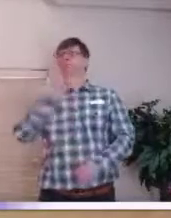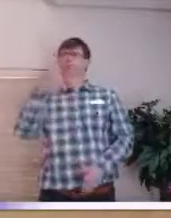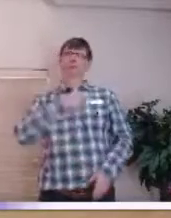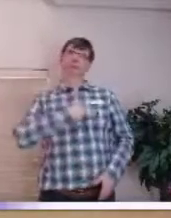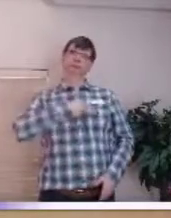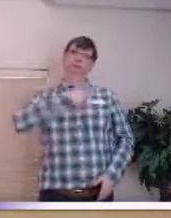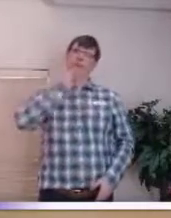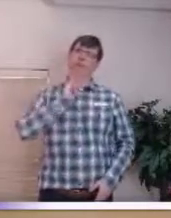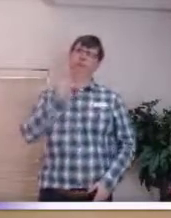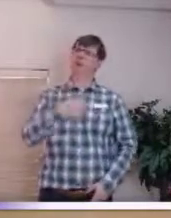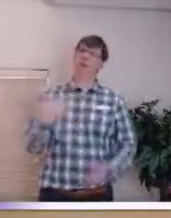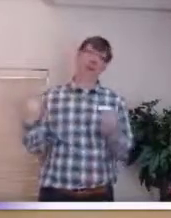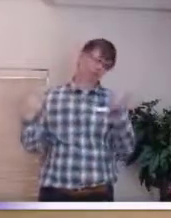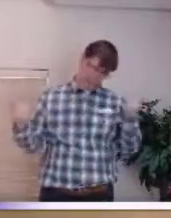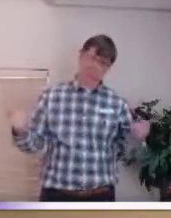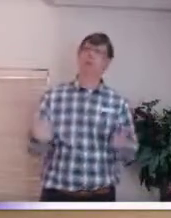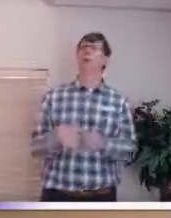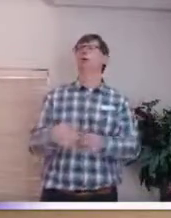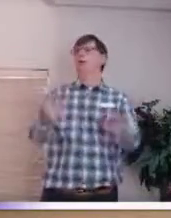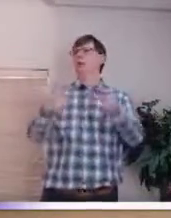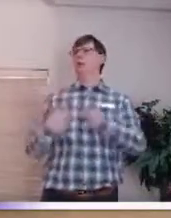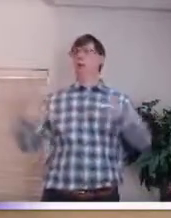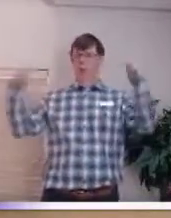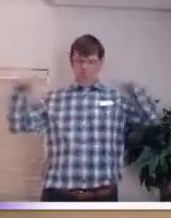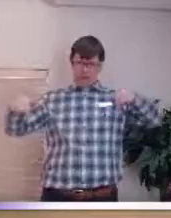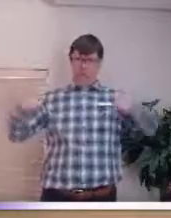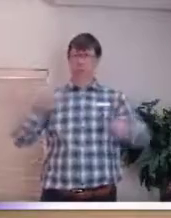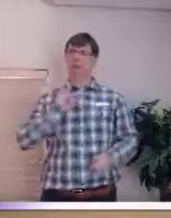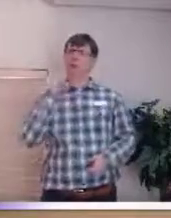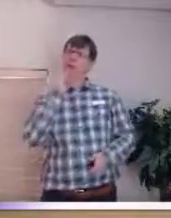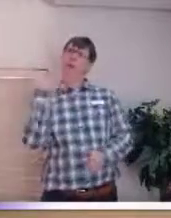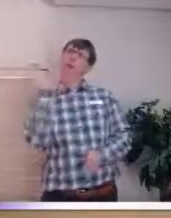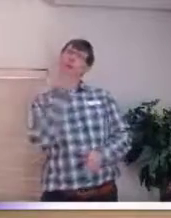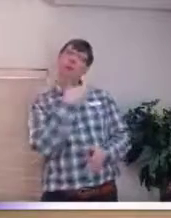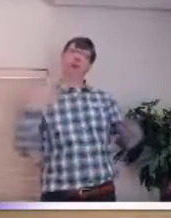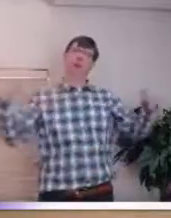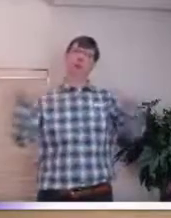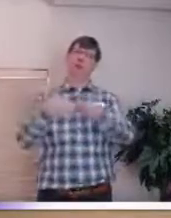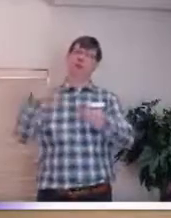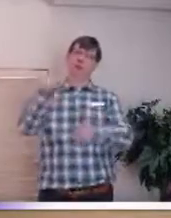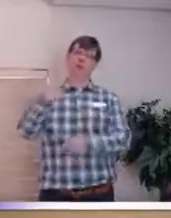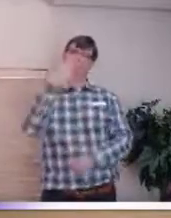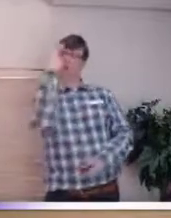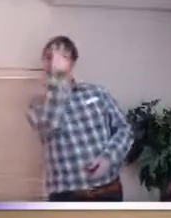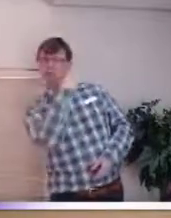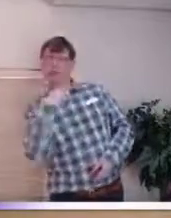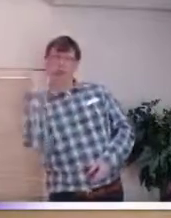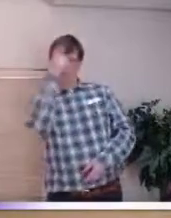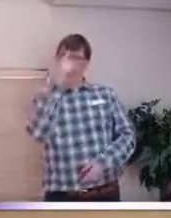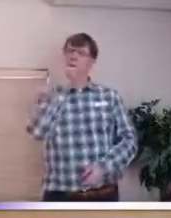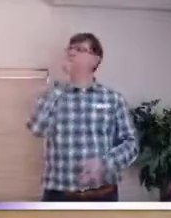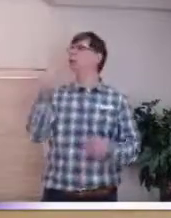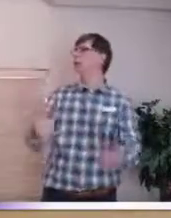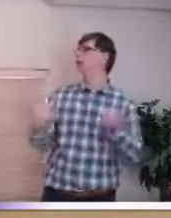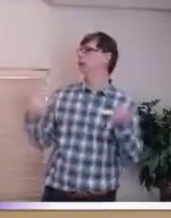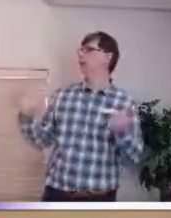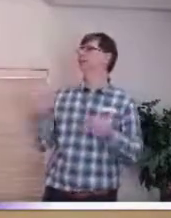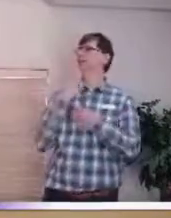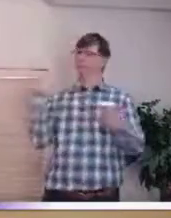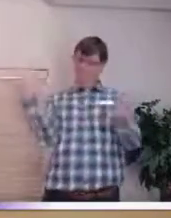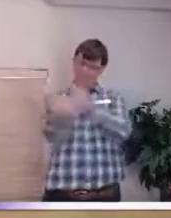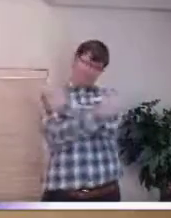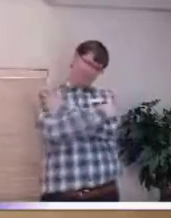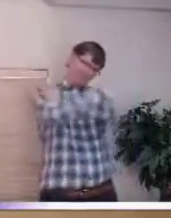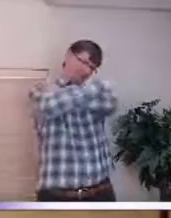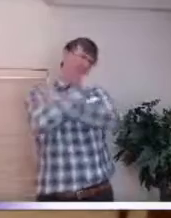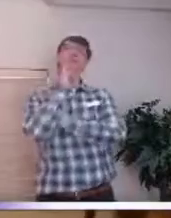I can't wait to get here. I can't wait to be with you. I can't wait to see your faces. I can't wait for those hugs.